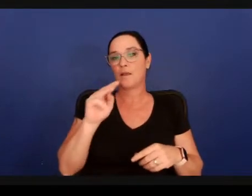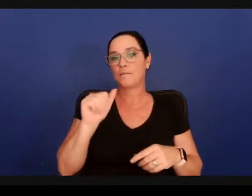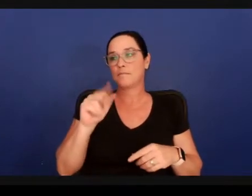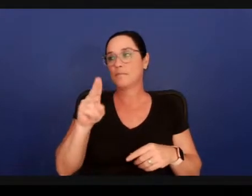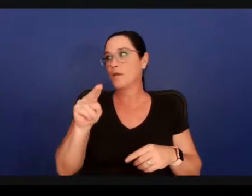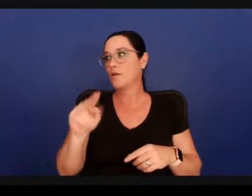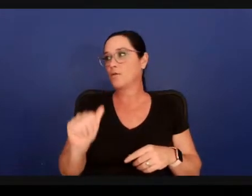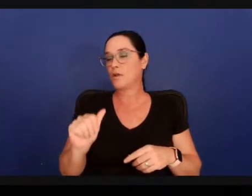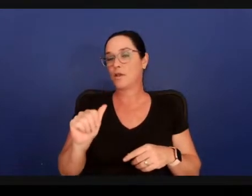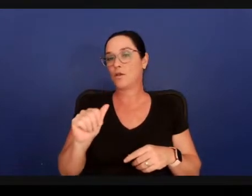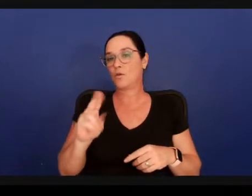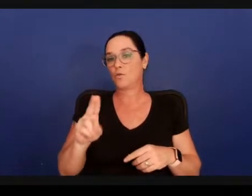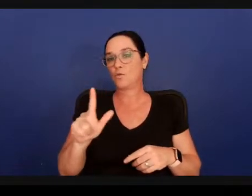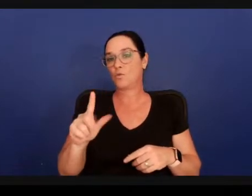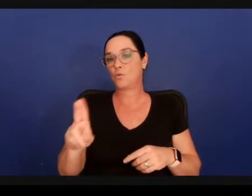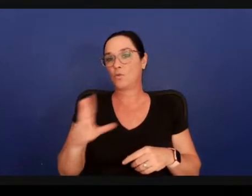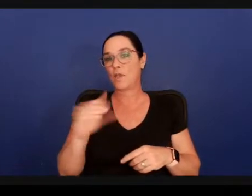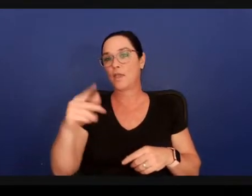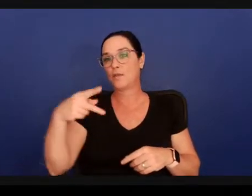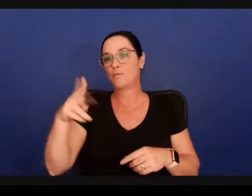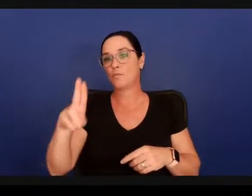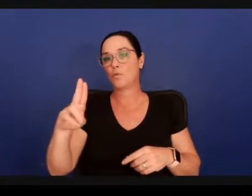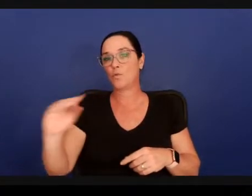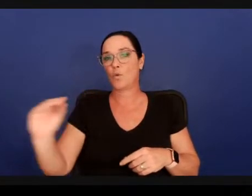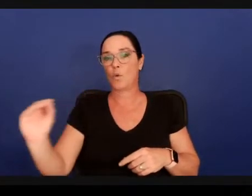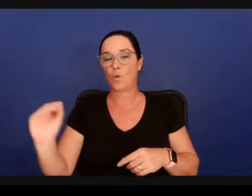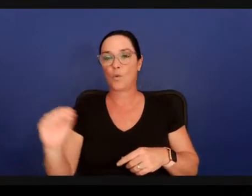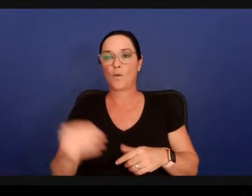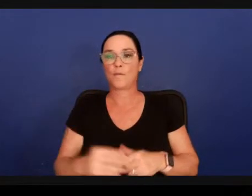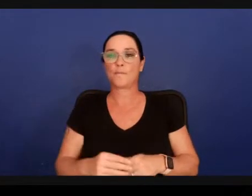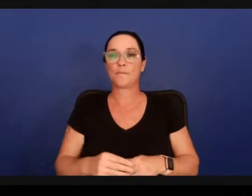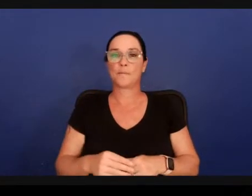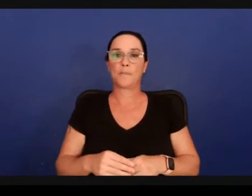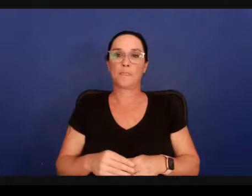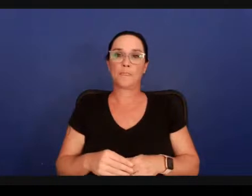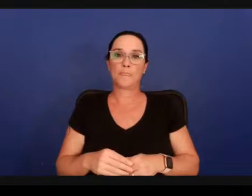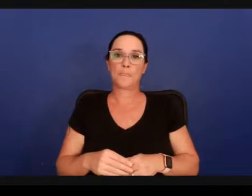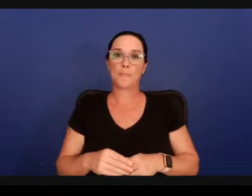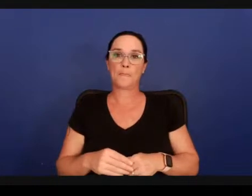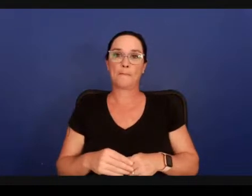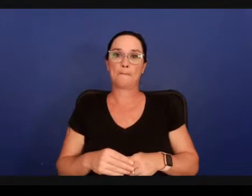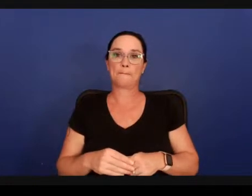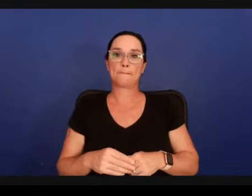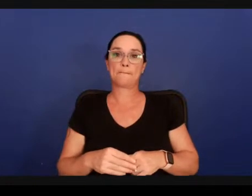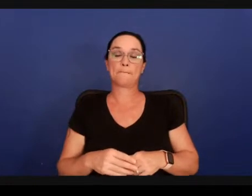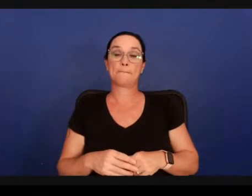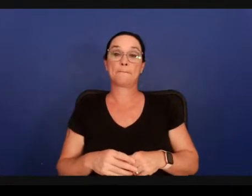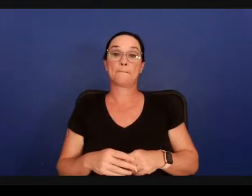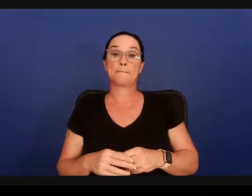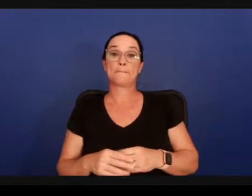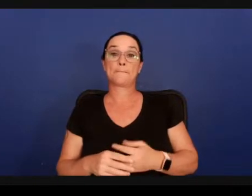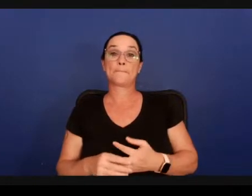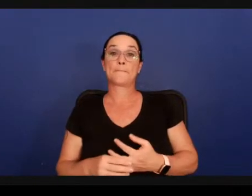Trail station is this one right here. Whoop, come back, please.